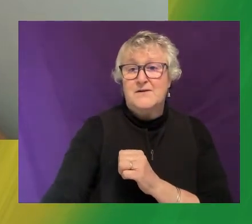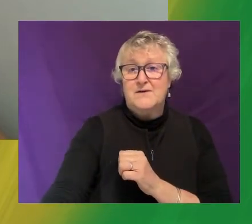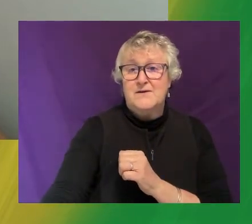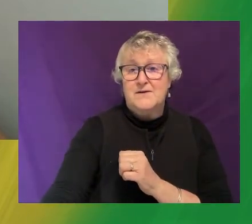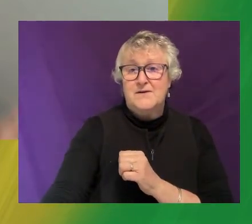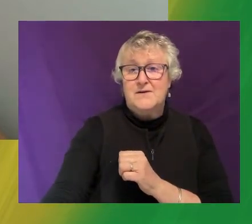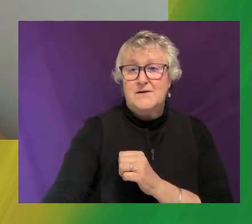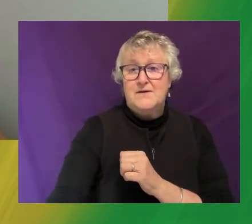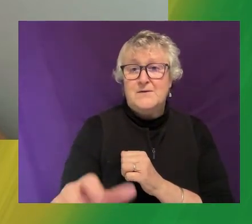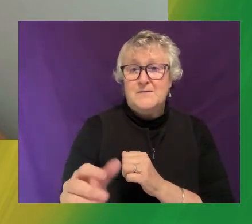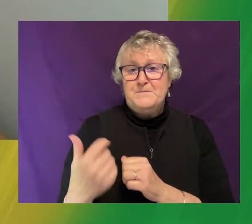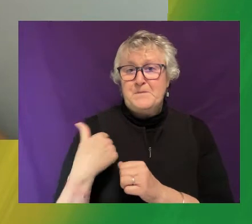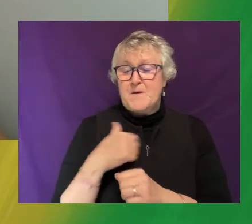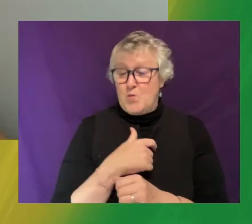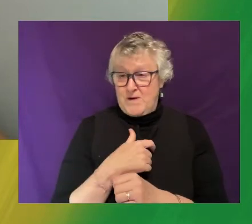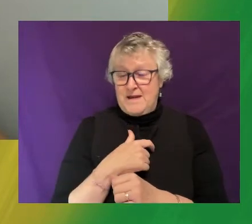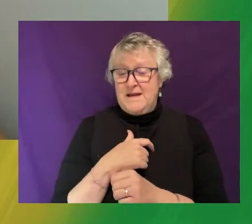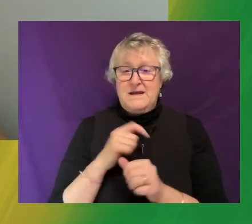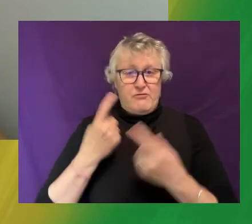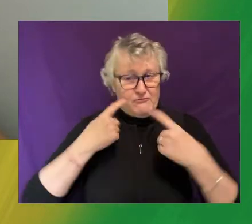Together we thrive.